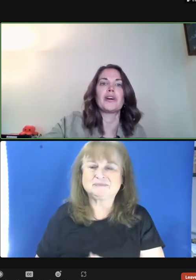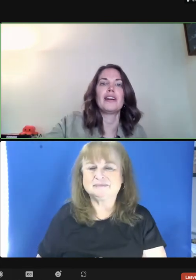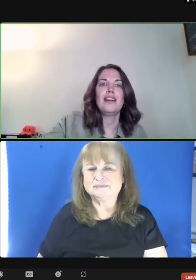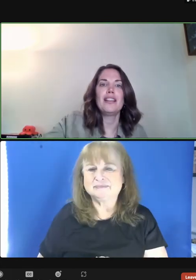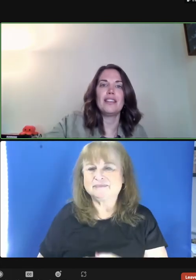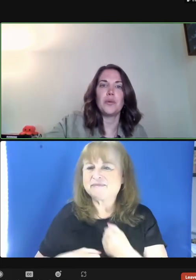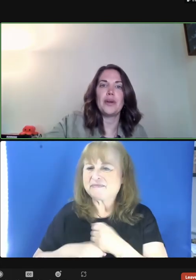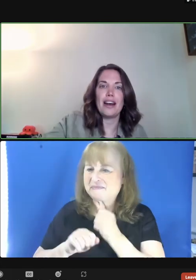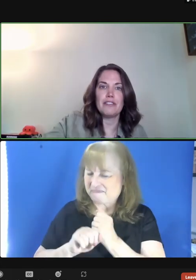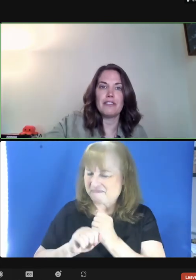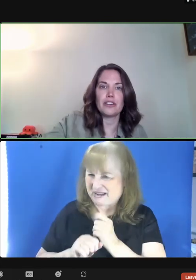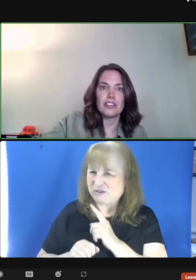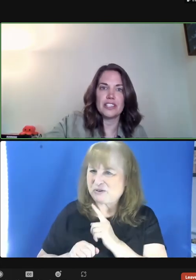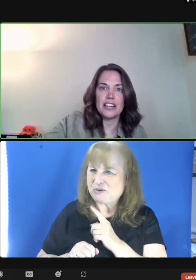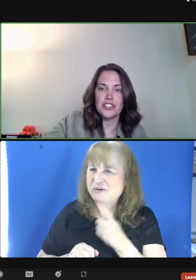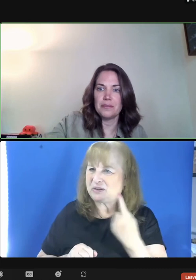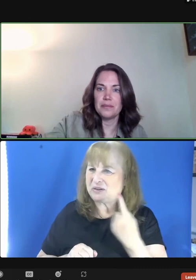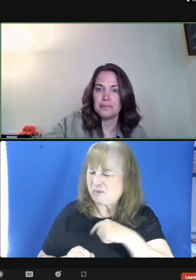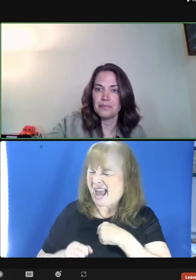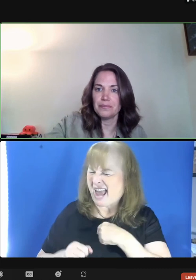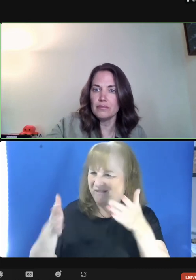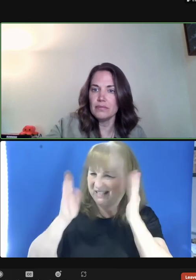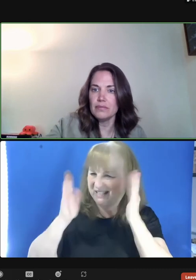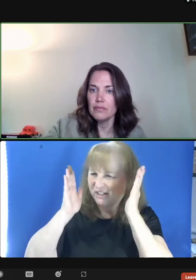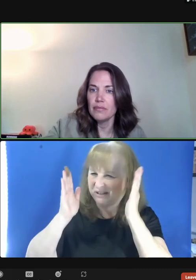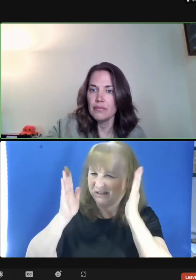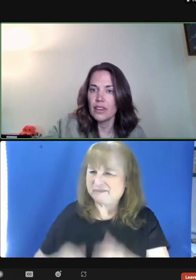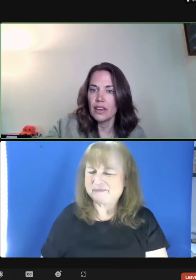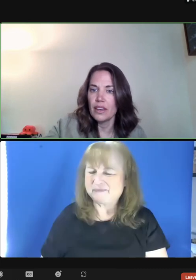making sure that we have their attention.